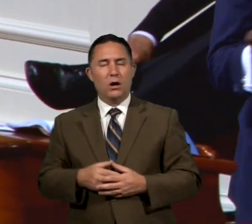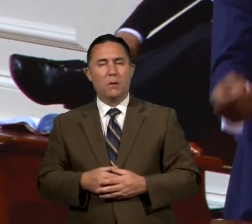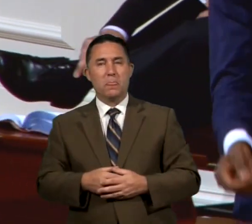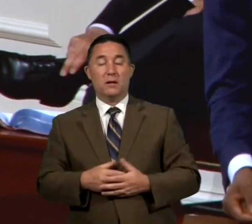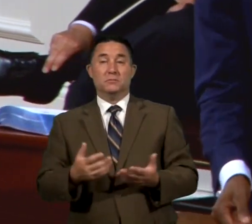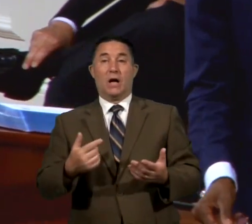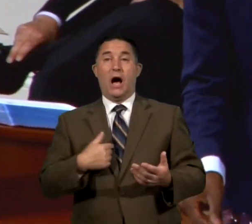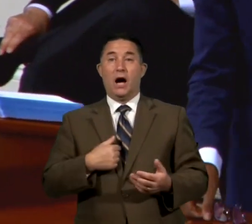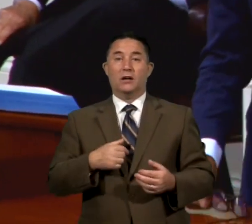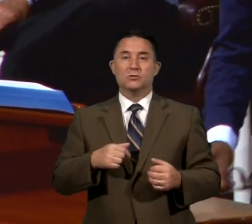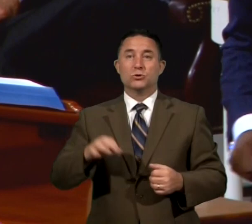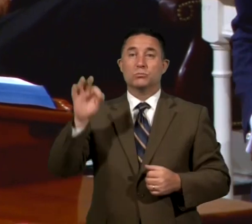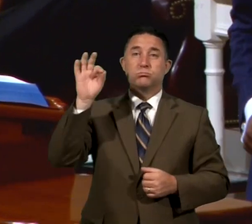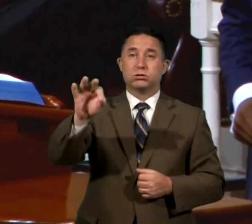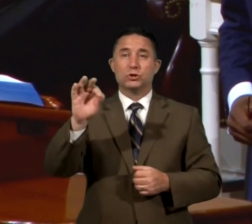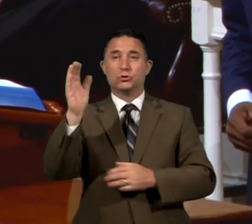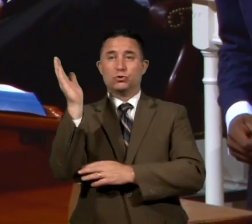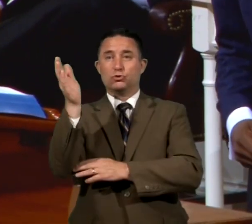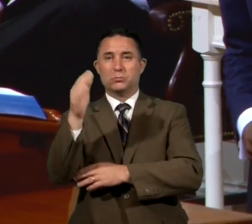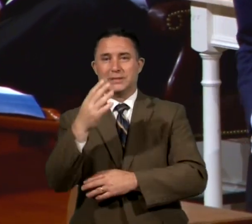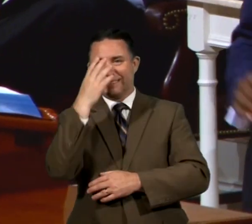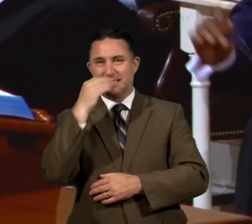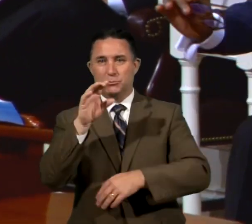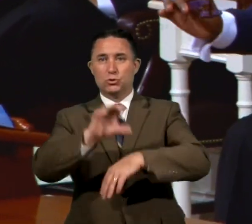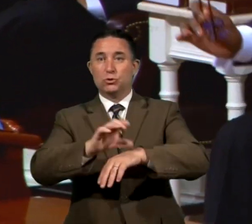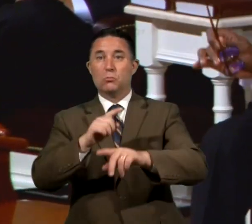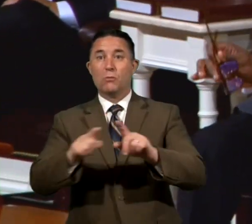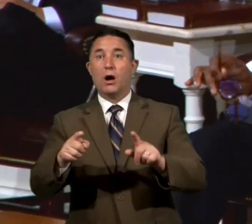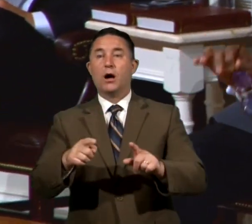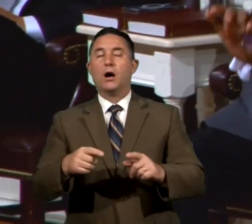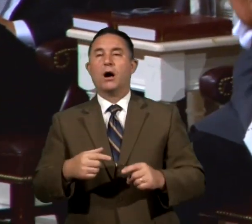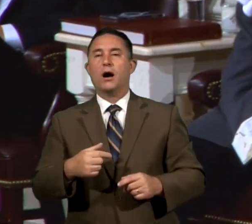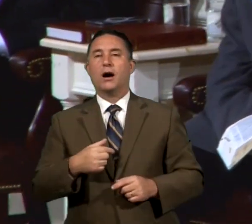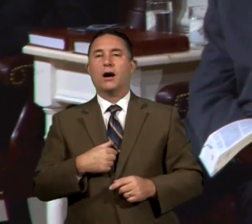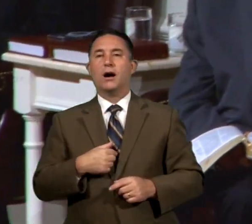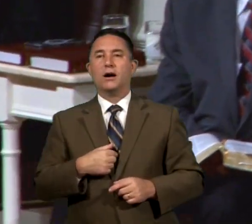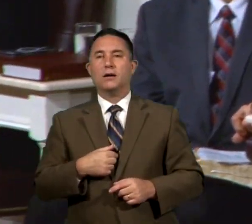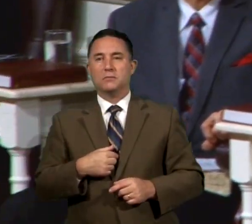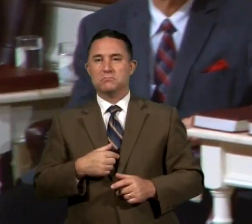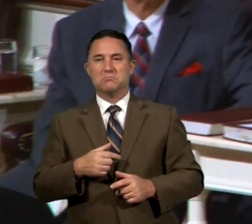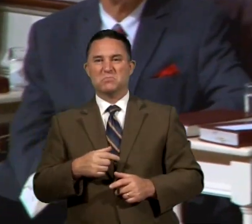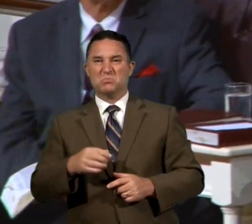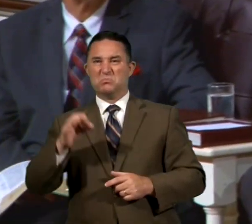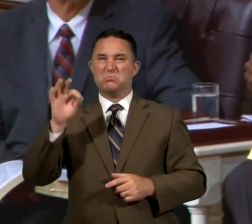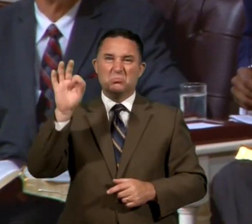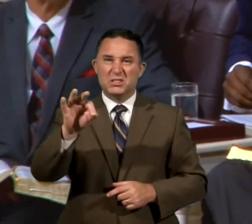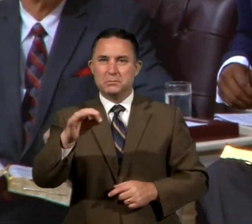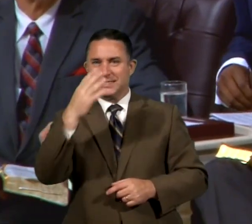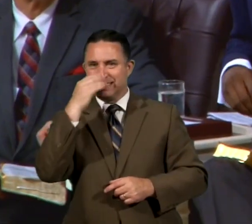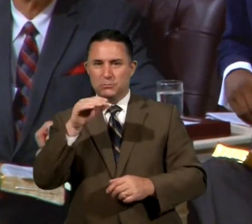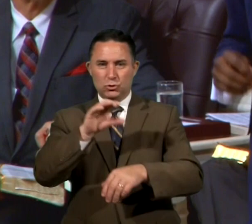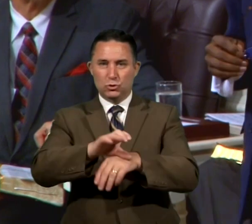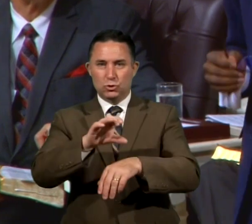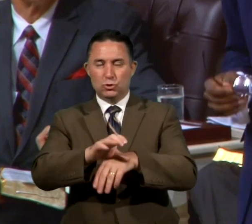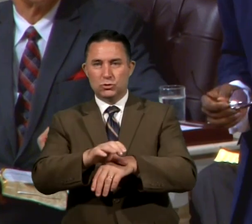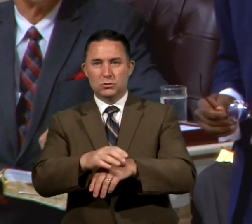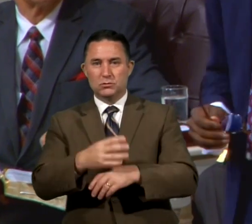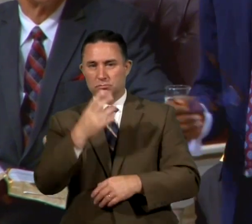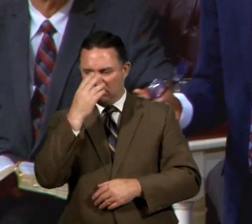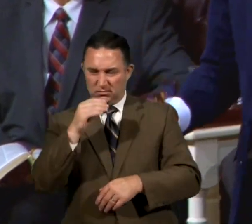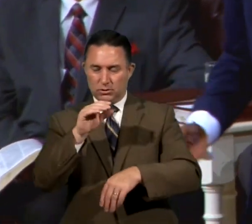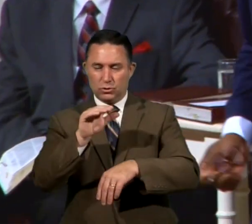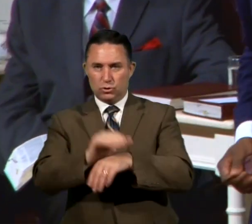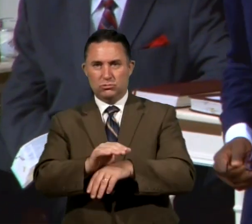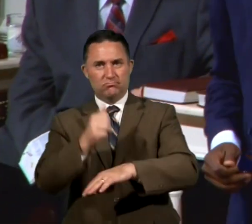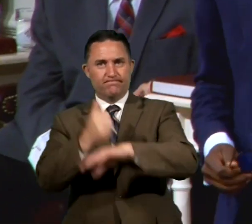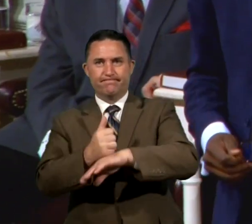Now, I could have purposely preached a whole sermon about sleeping at church, but I'm going to ease up off of you. If you fall asleep in church, that's